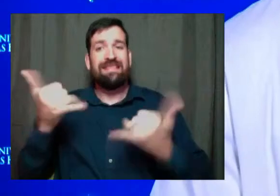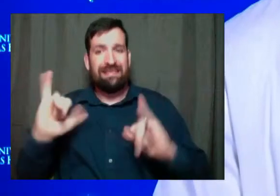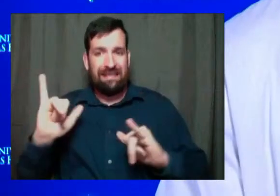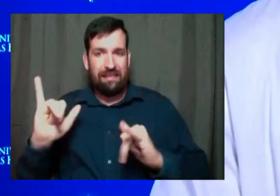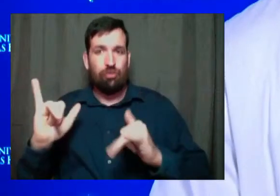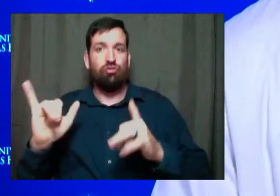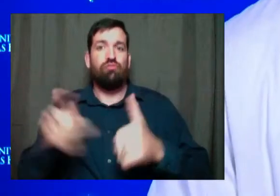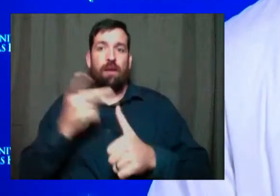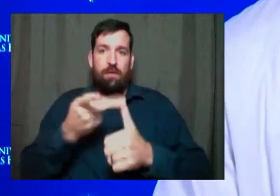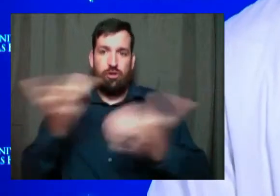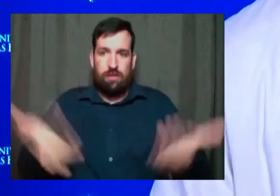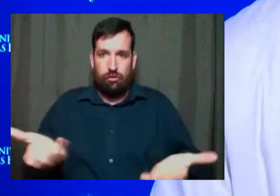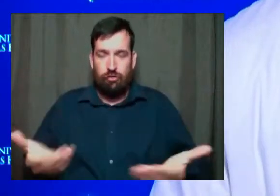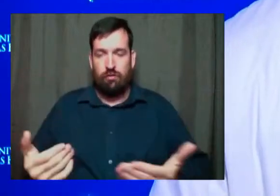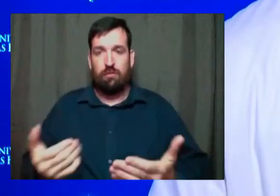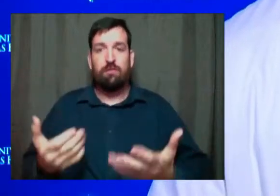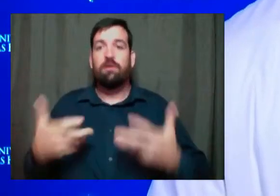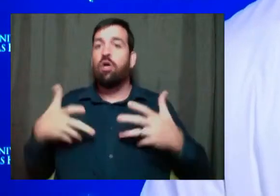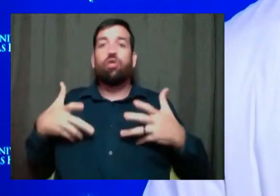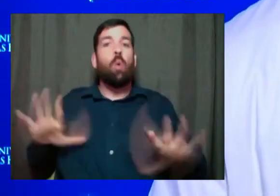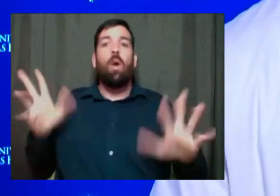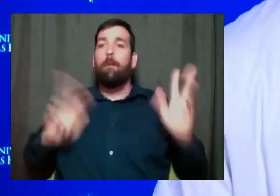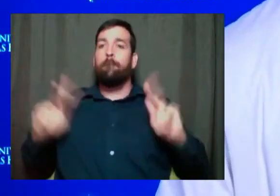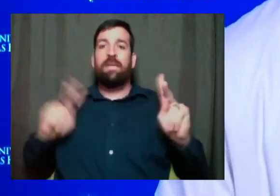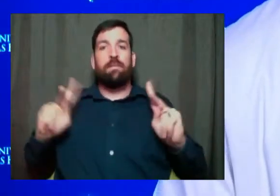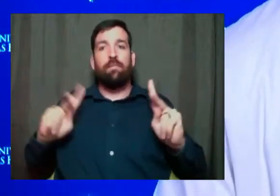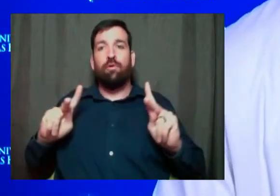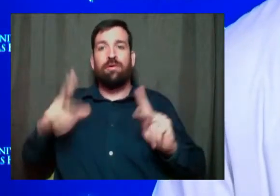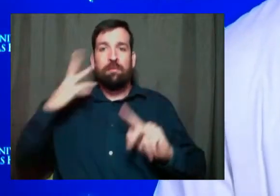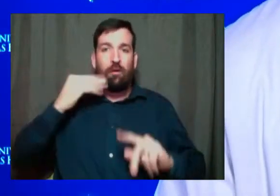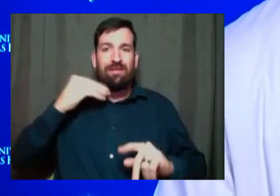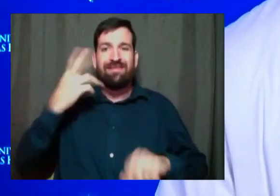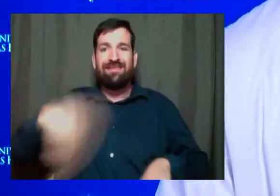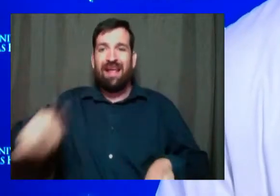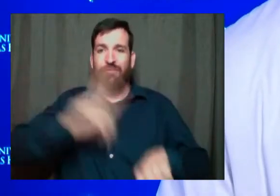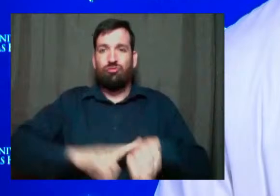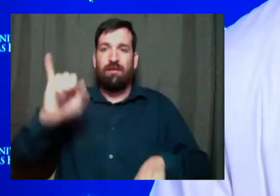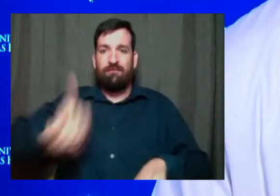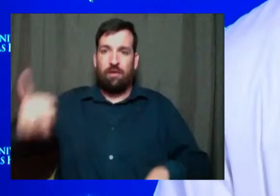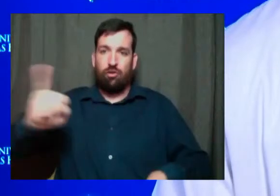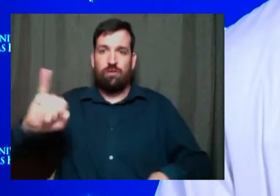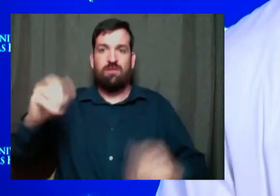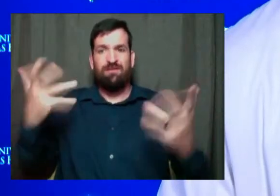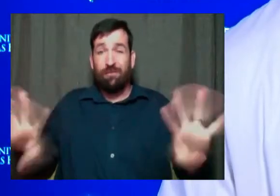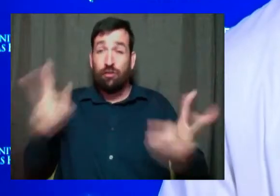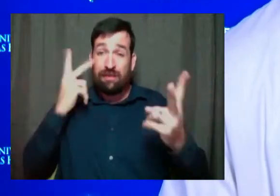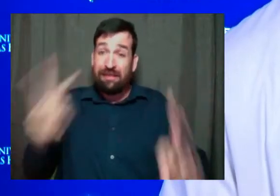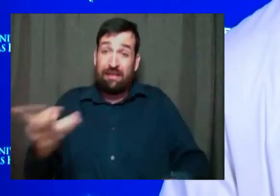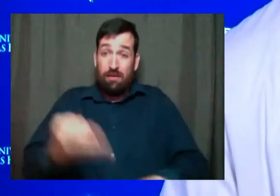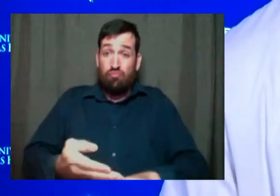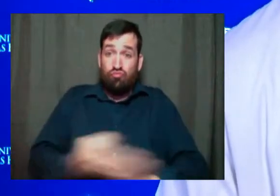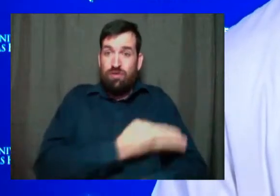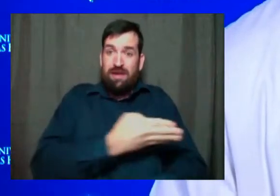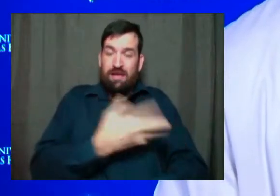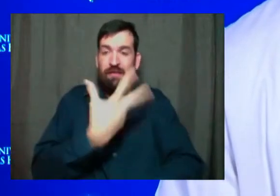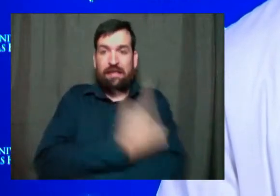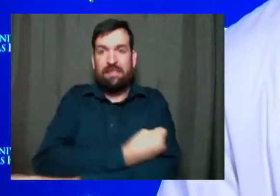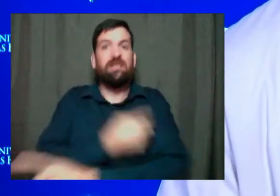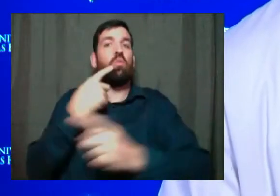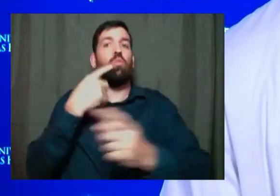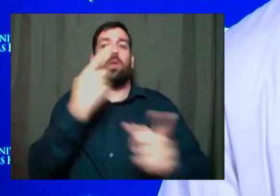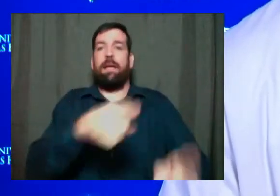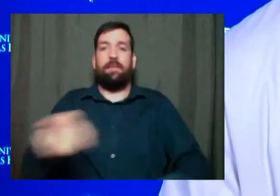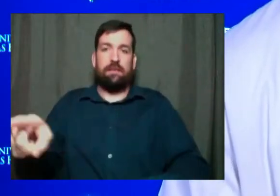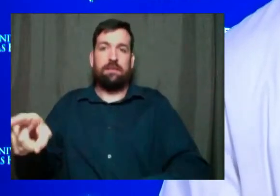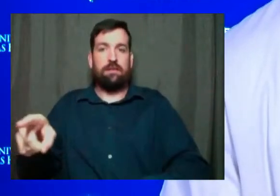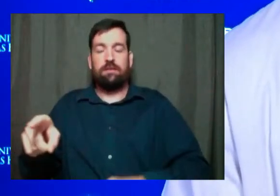we don't want people to go through natural infection, because we have seen what happened in the pre-vaccine area, what happens with natural infection, and the